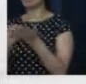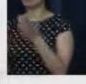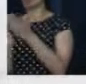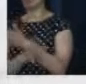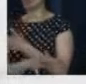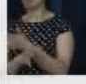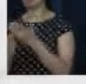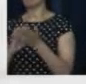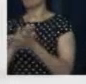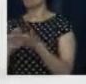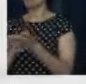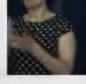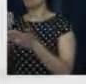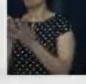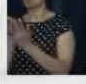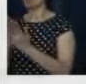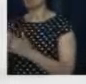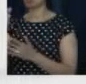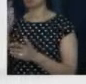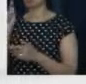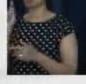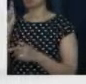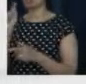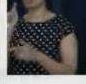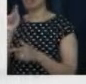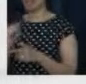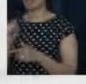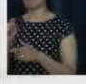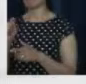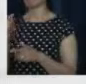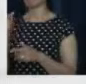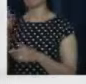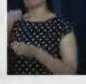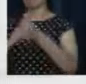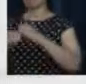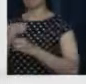we might become the righteousness of God.